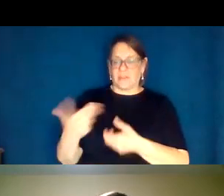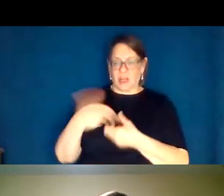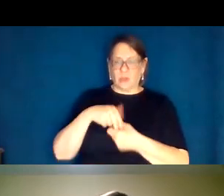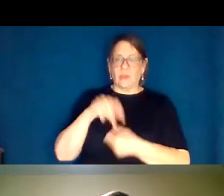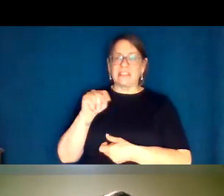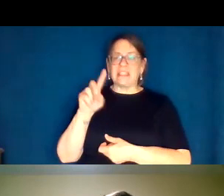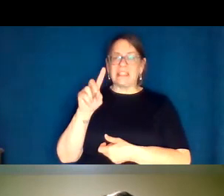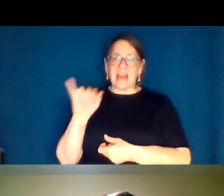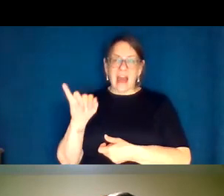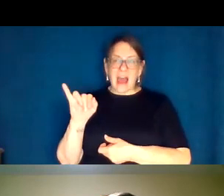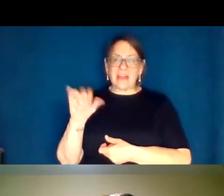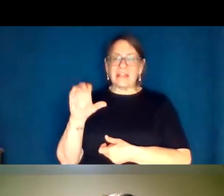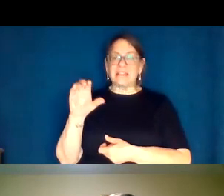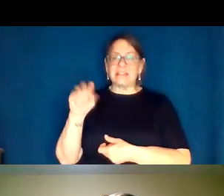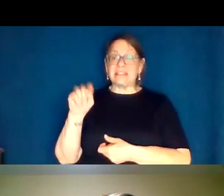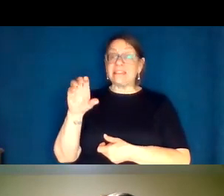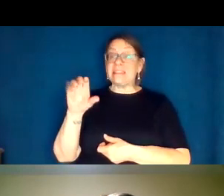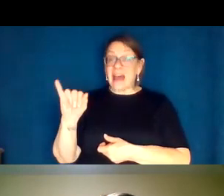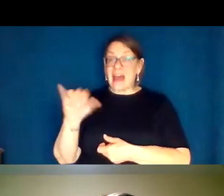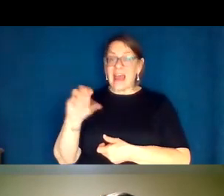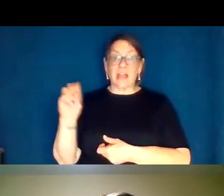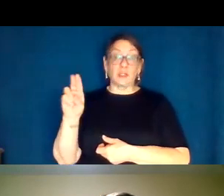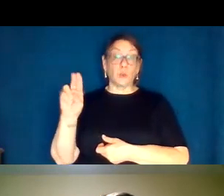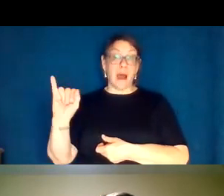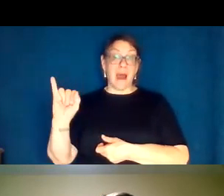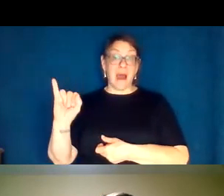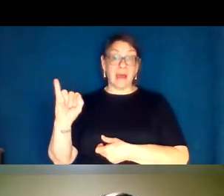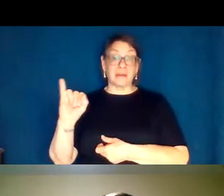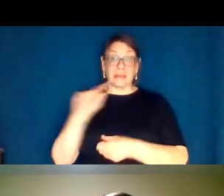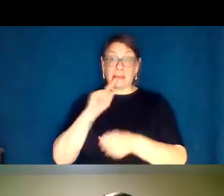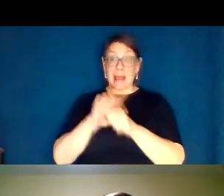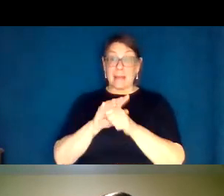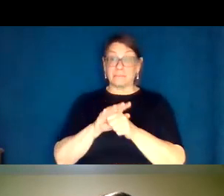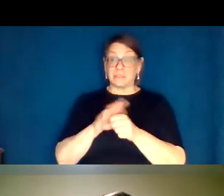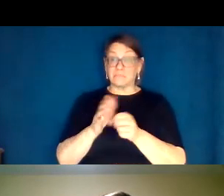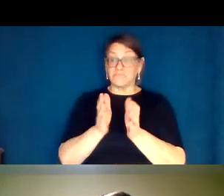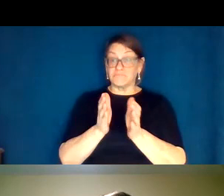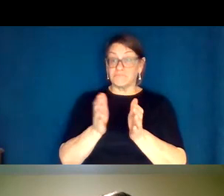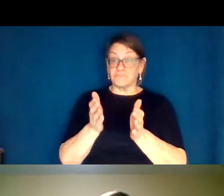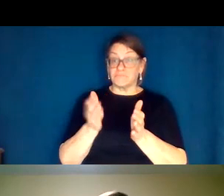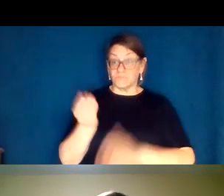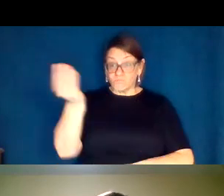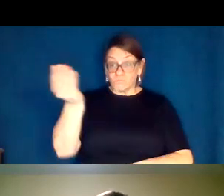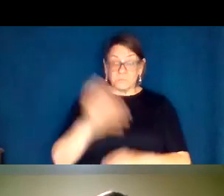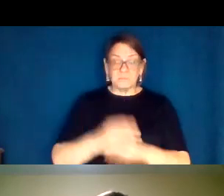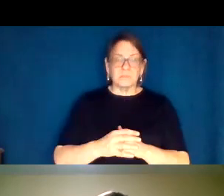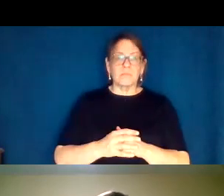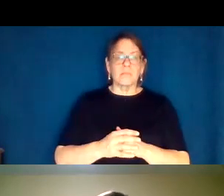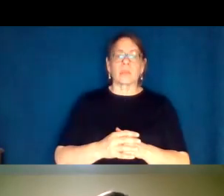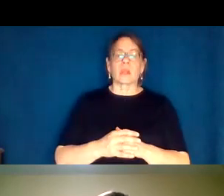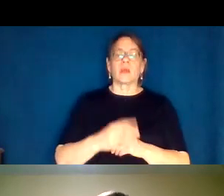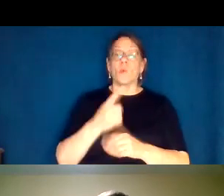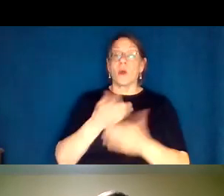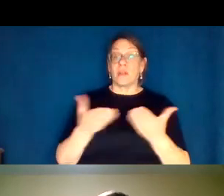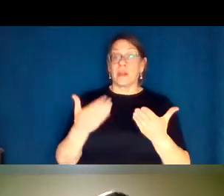TDI, TCI, and UI claims. And one kind of an outlier is that we